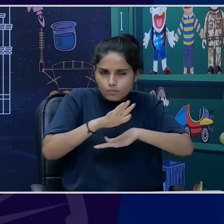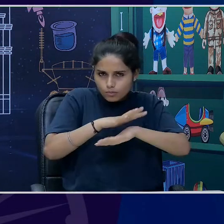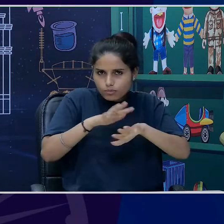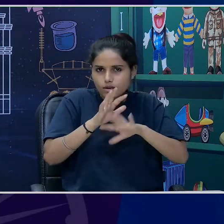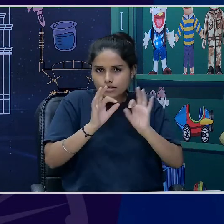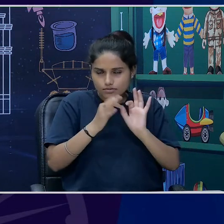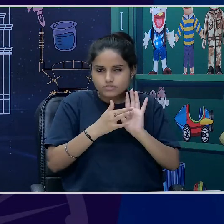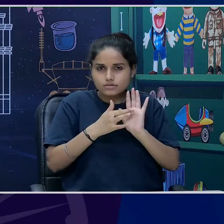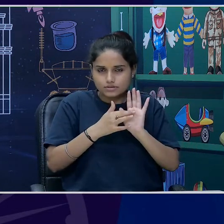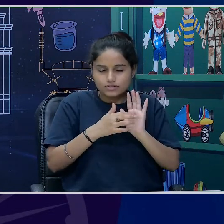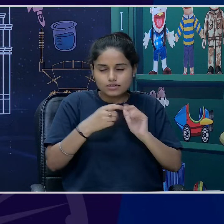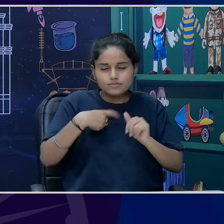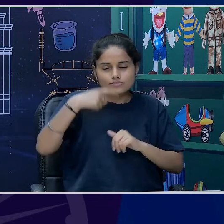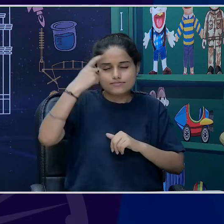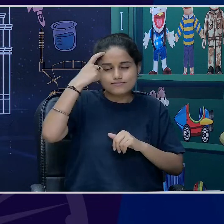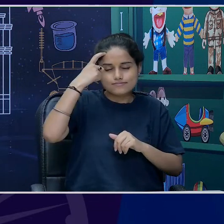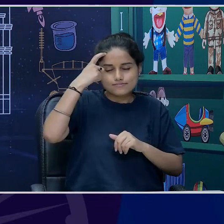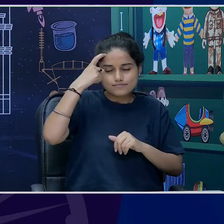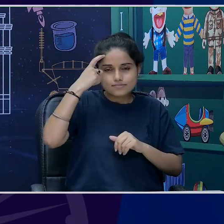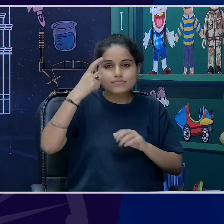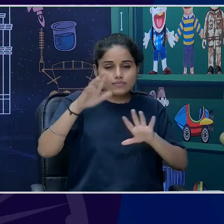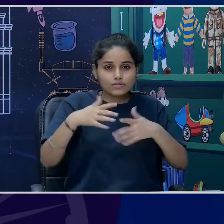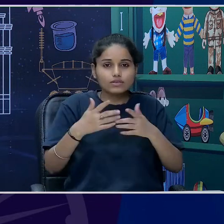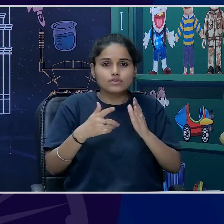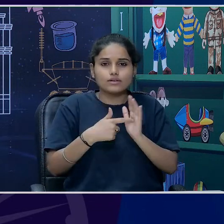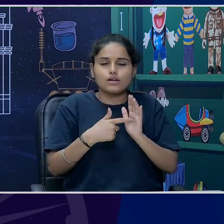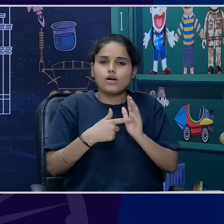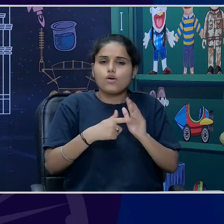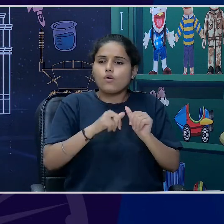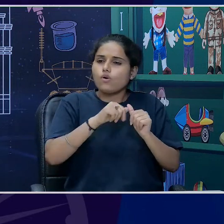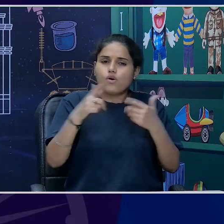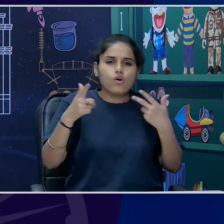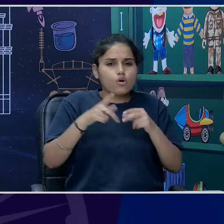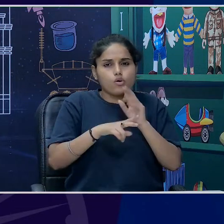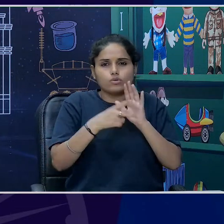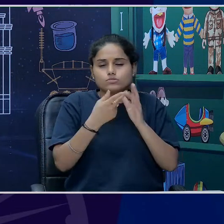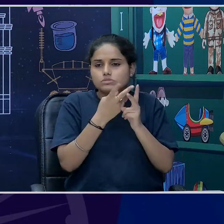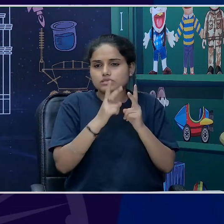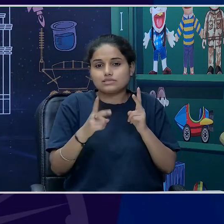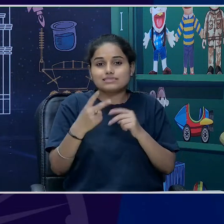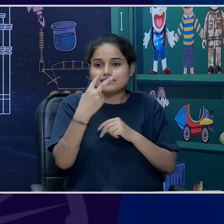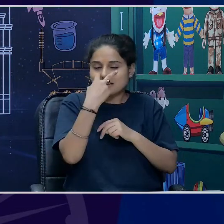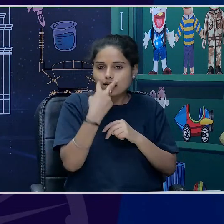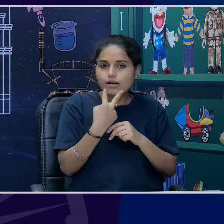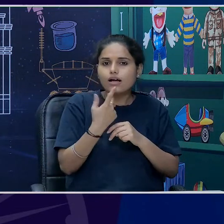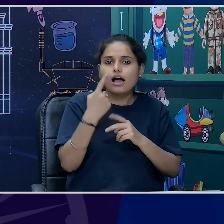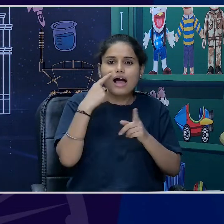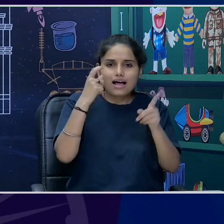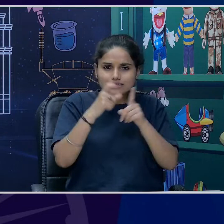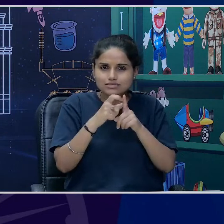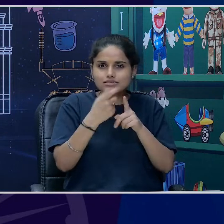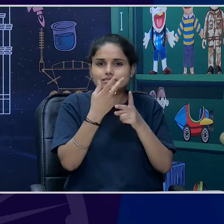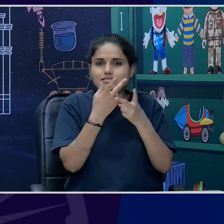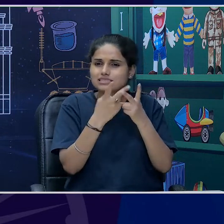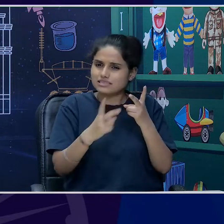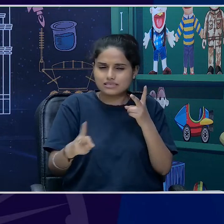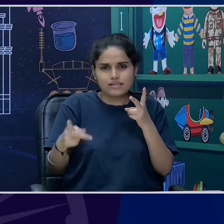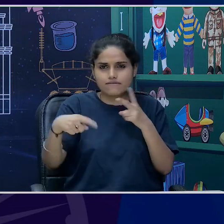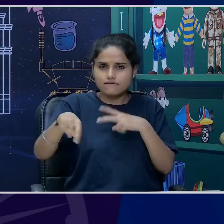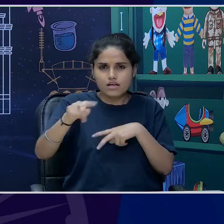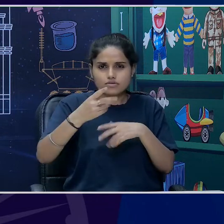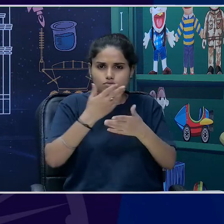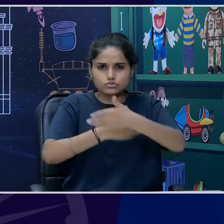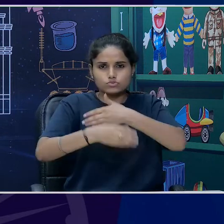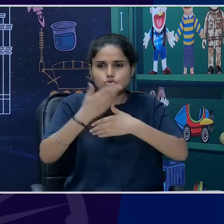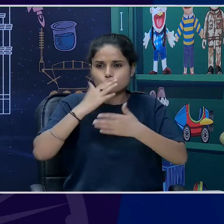for learning in my mind while planning this. So, I have catered all types of learner like visual learner, auditory learner, kinesthetic learner.